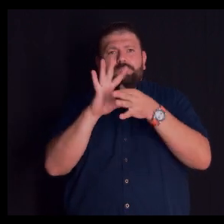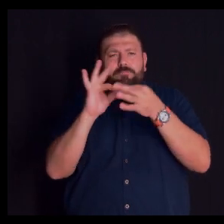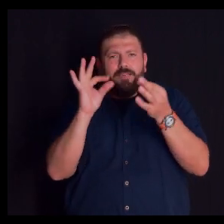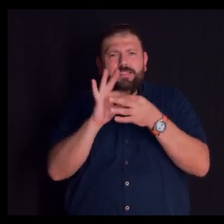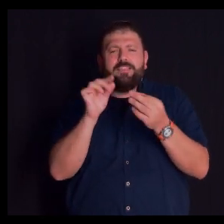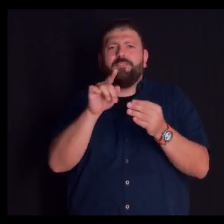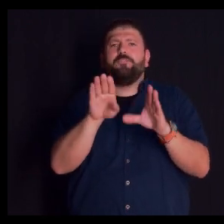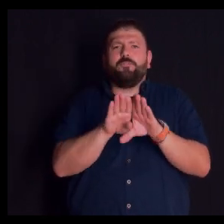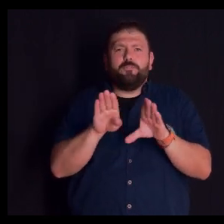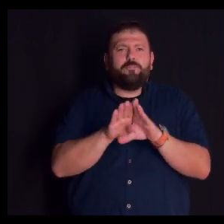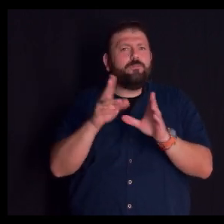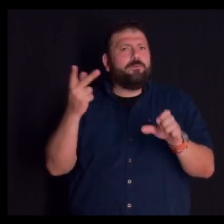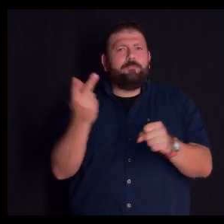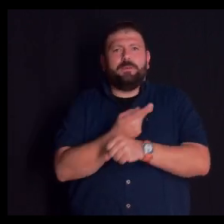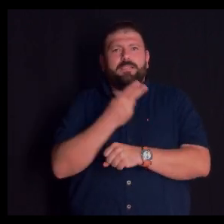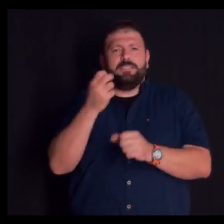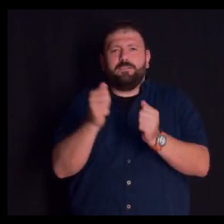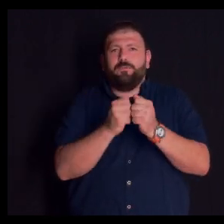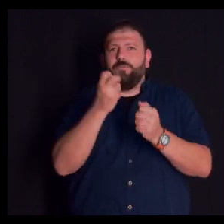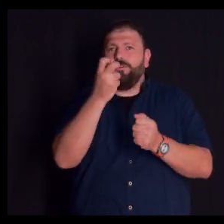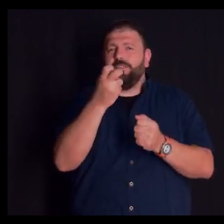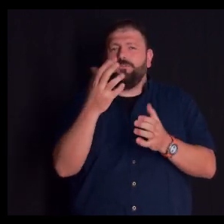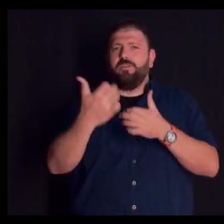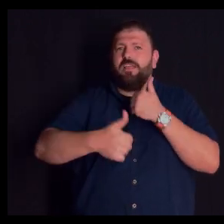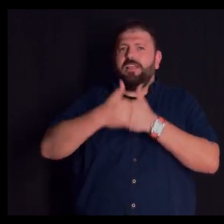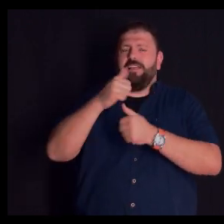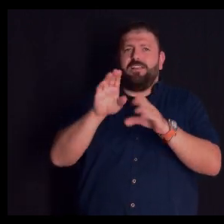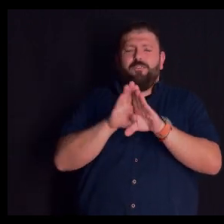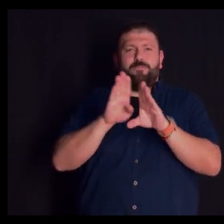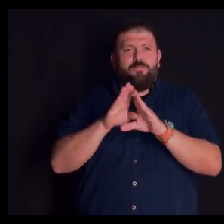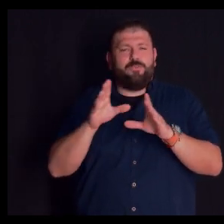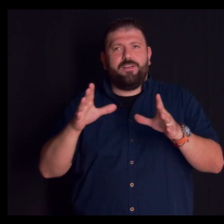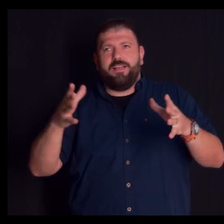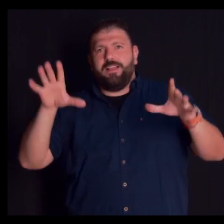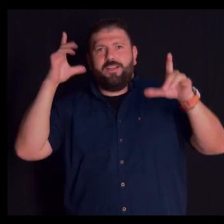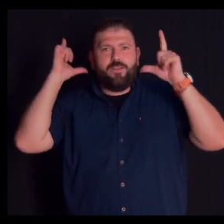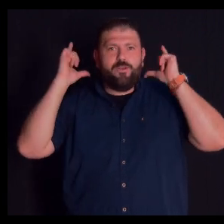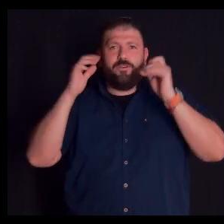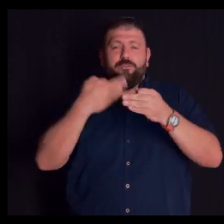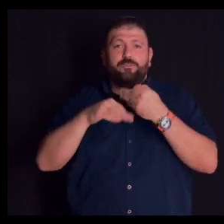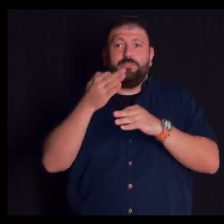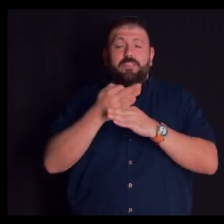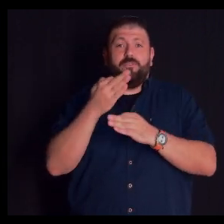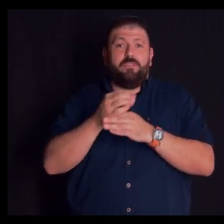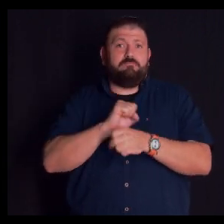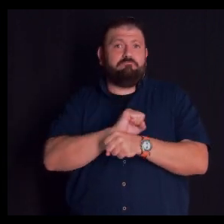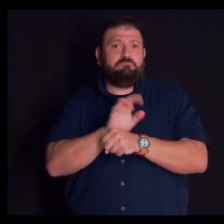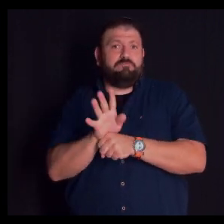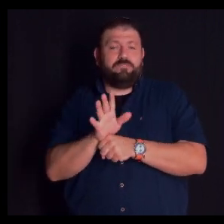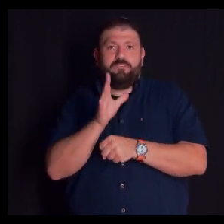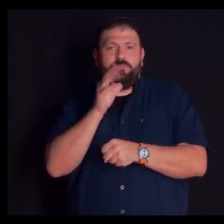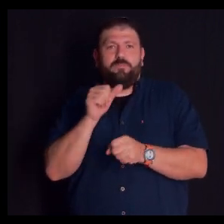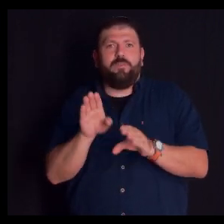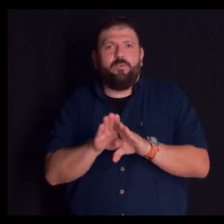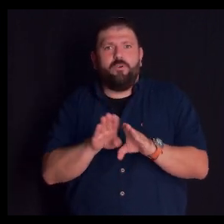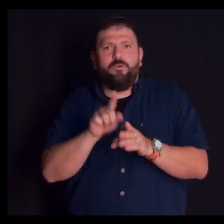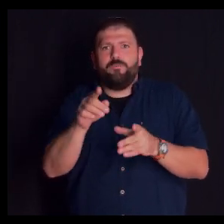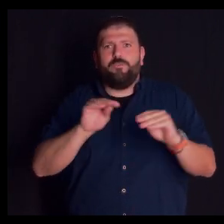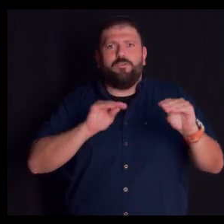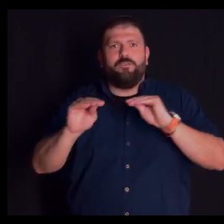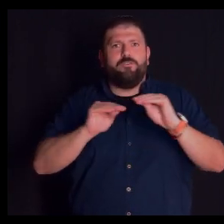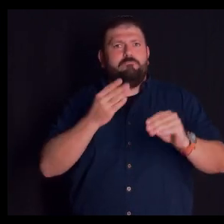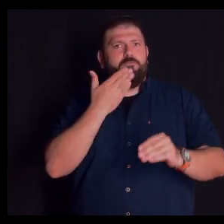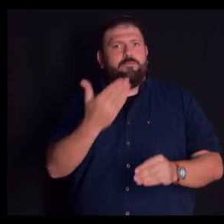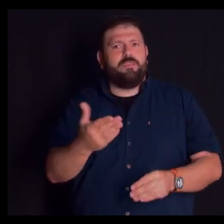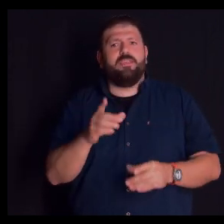us a little bit about what's going on with this crazy race in this quarantine. I mean,